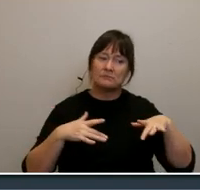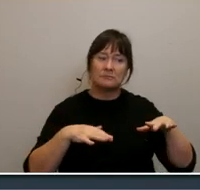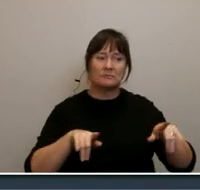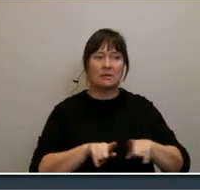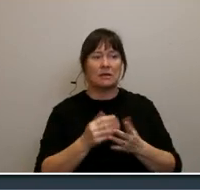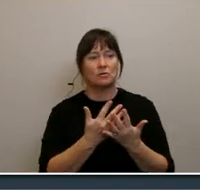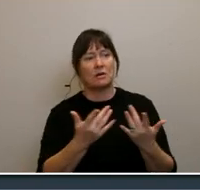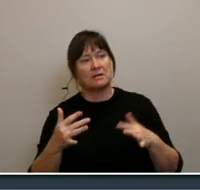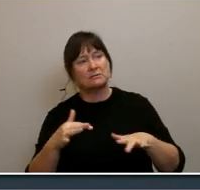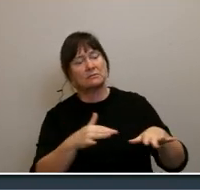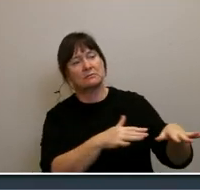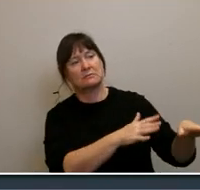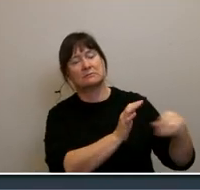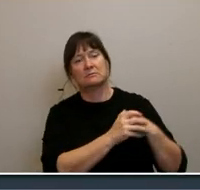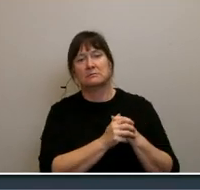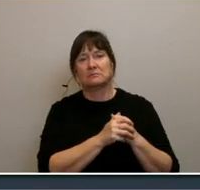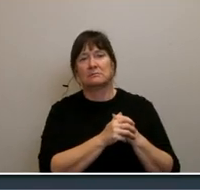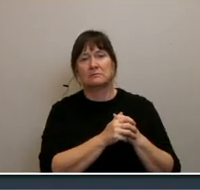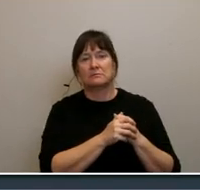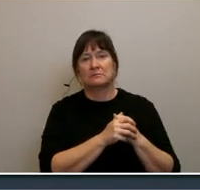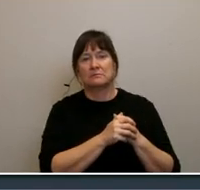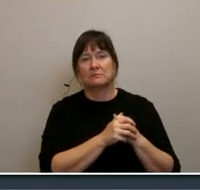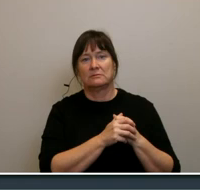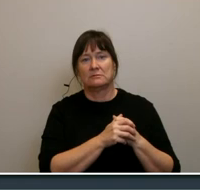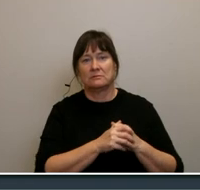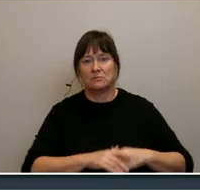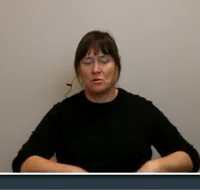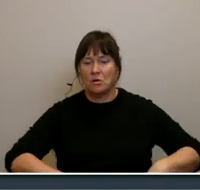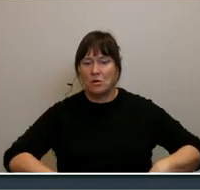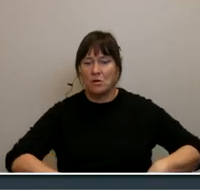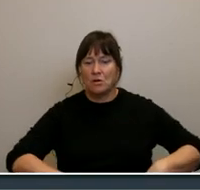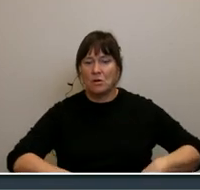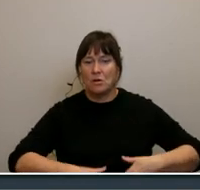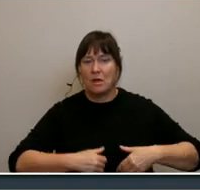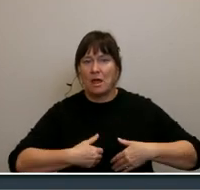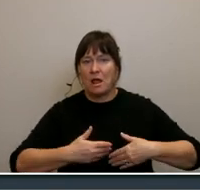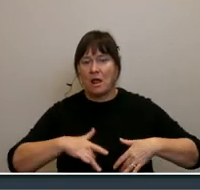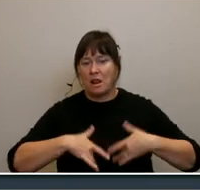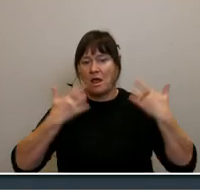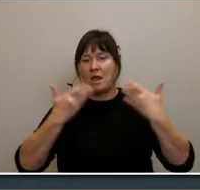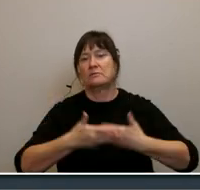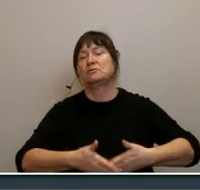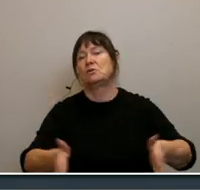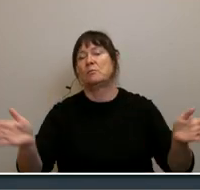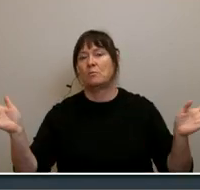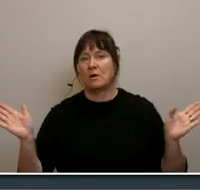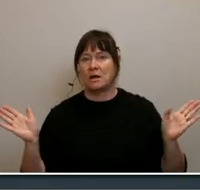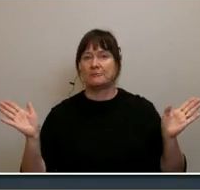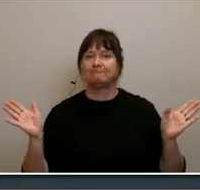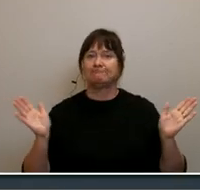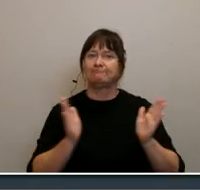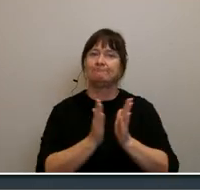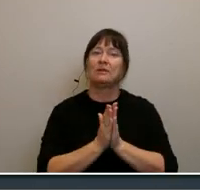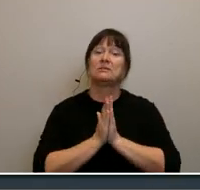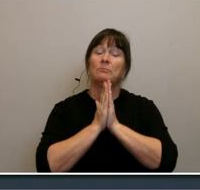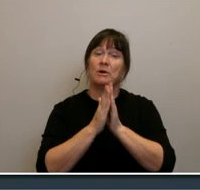grass, erasing every boundary that we accept, and swings the doors of our lives wide. This is a prayer I